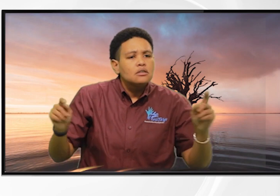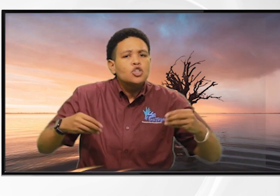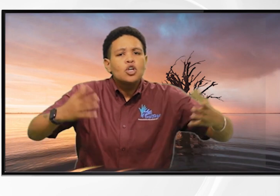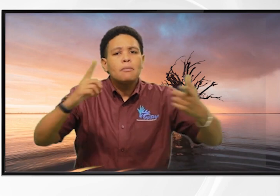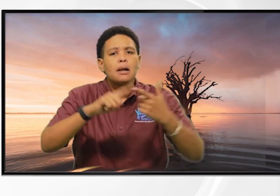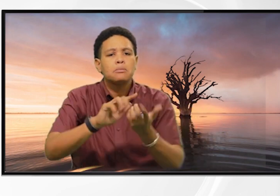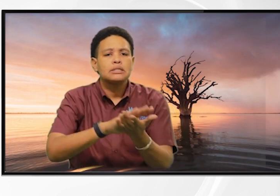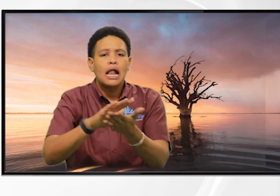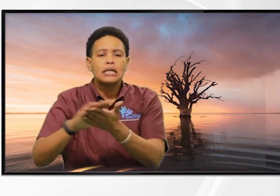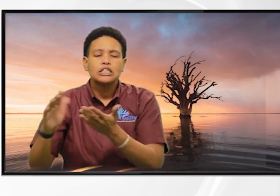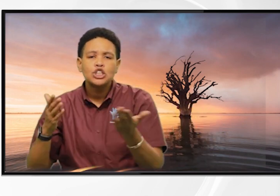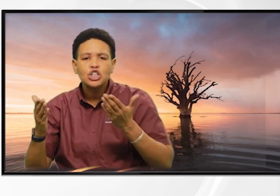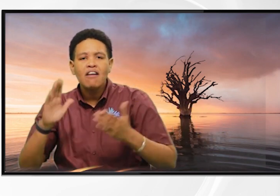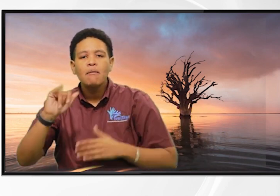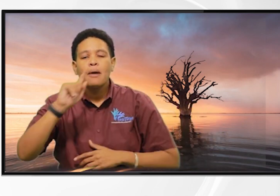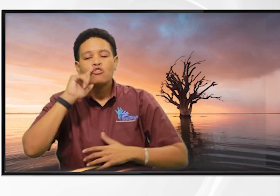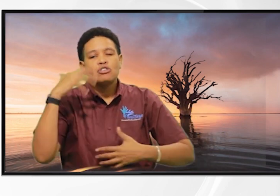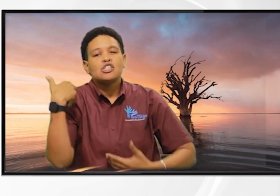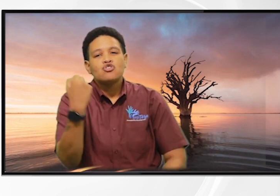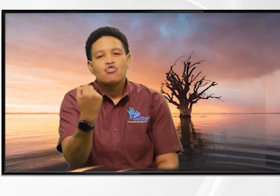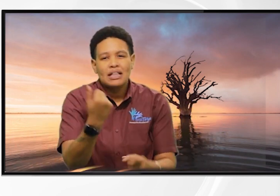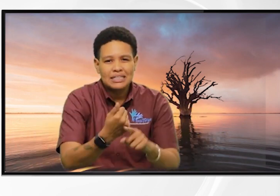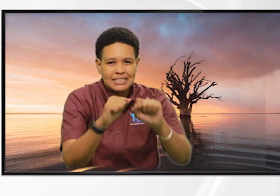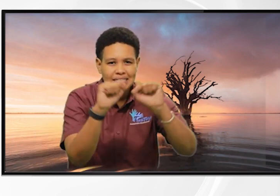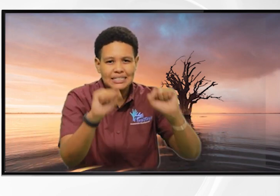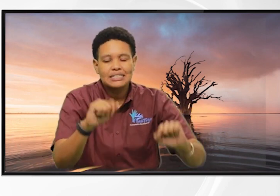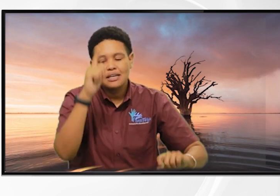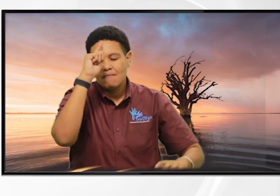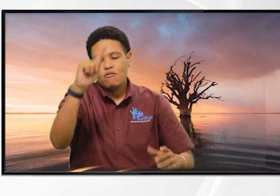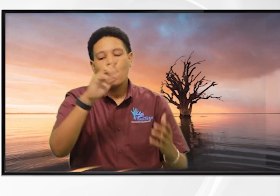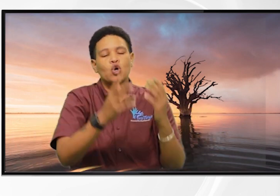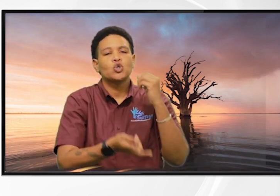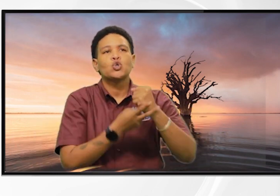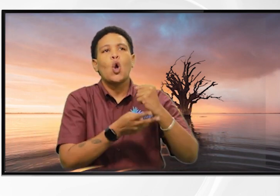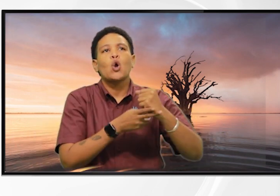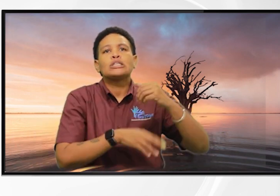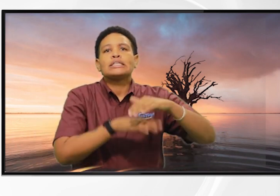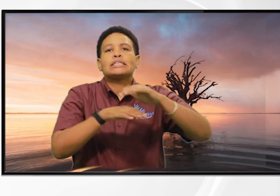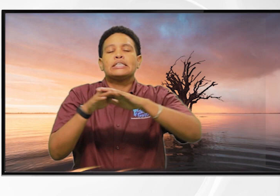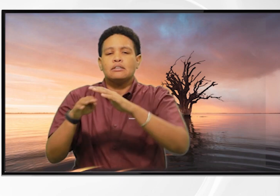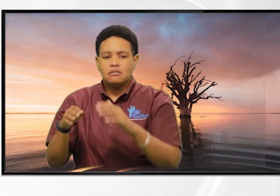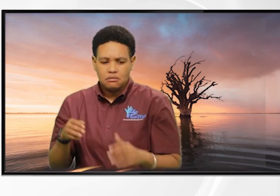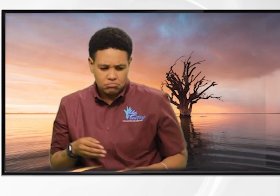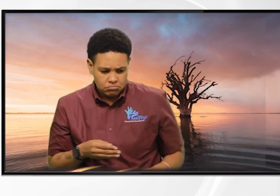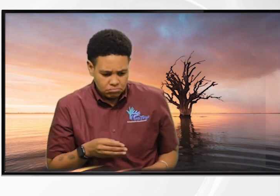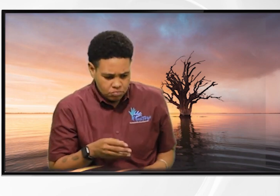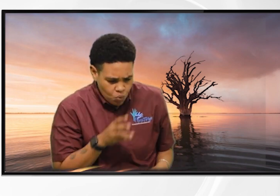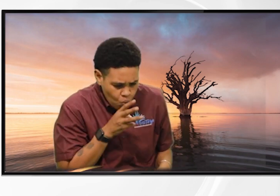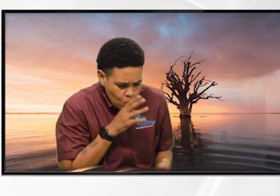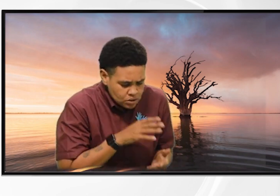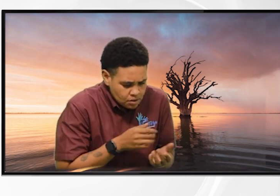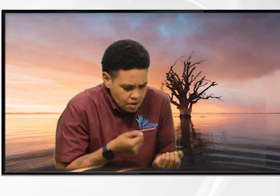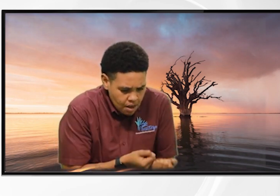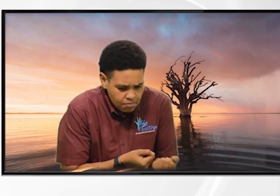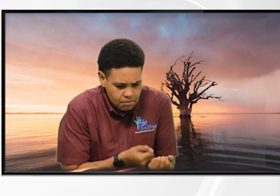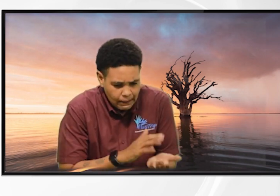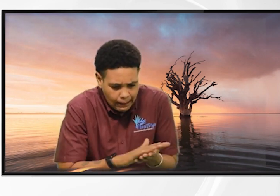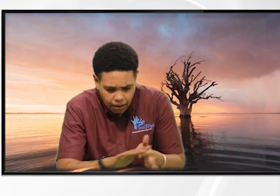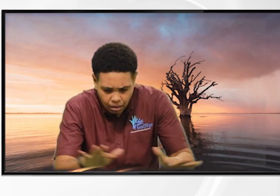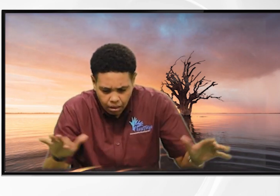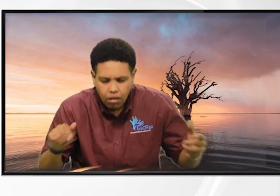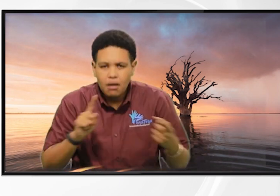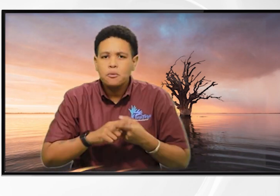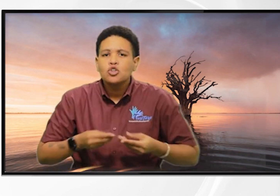sanitation services by strengthening the systems for storage, treatment, and distribution of water, and